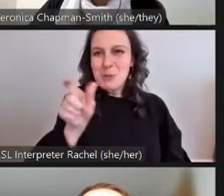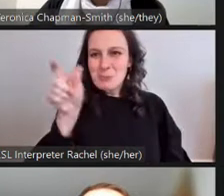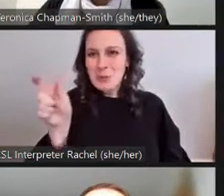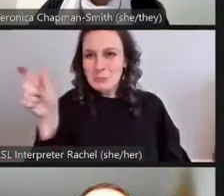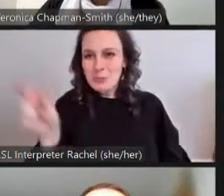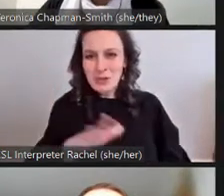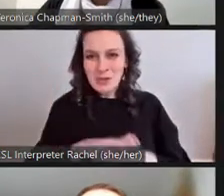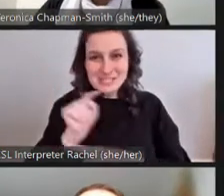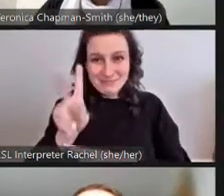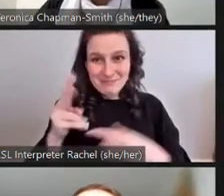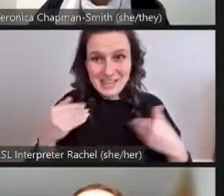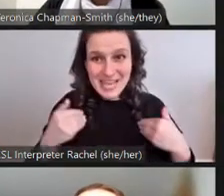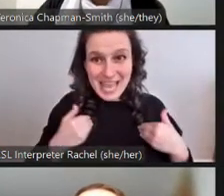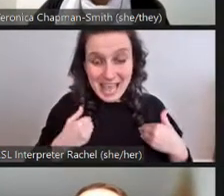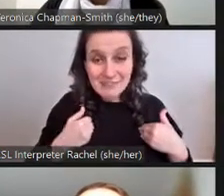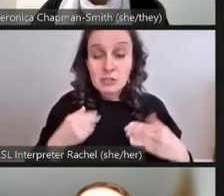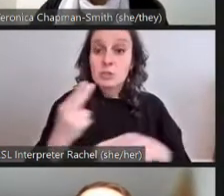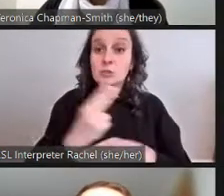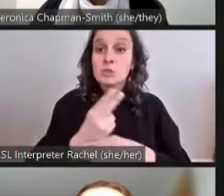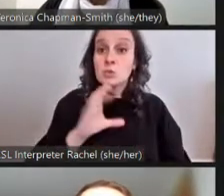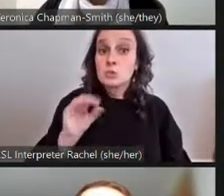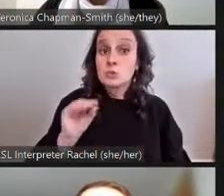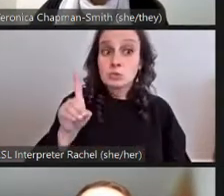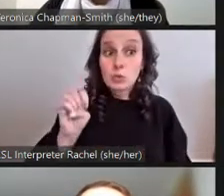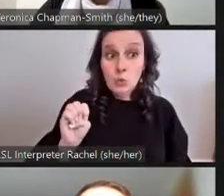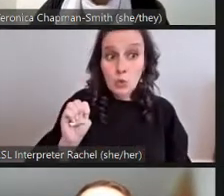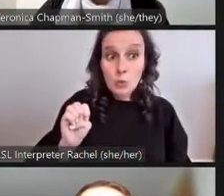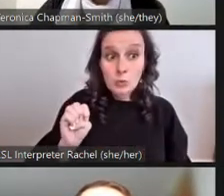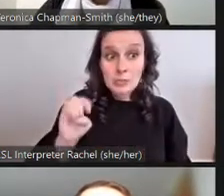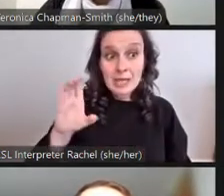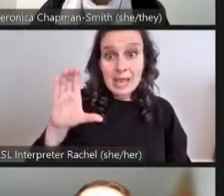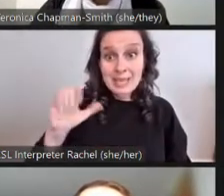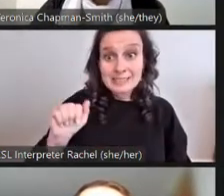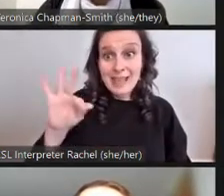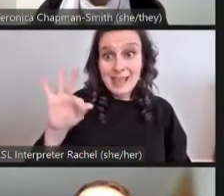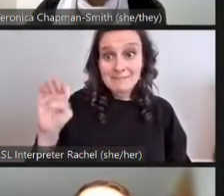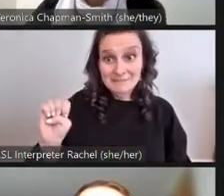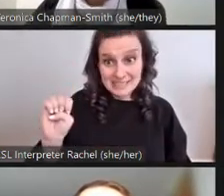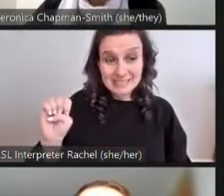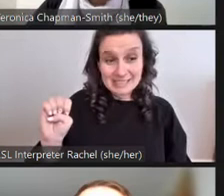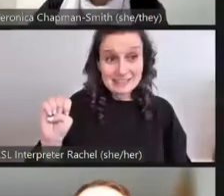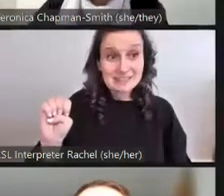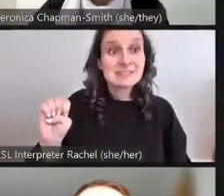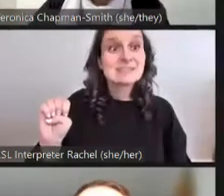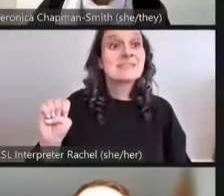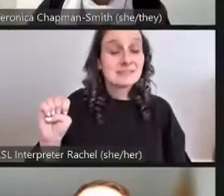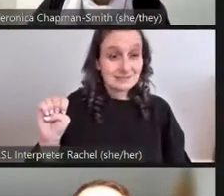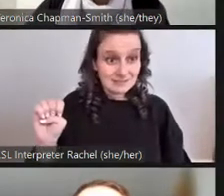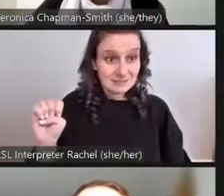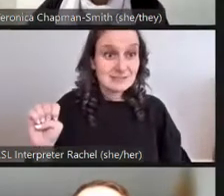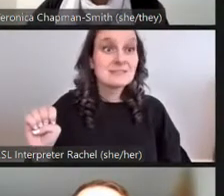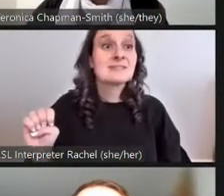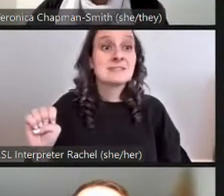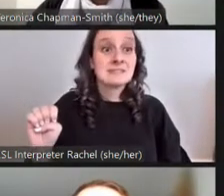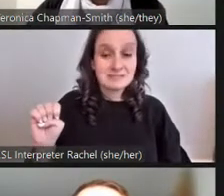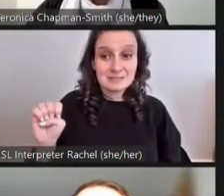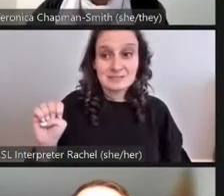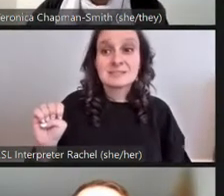television. Using the code CAFE, C-A-F-E, we're pleased